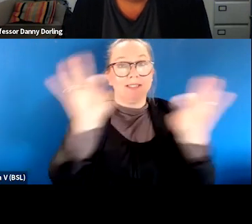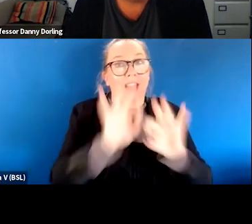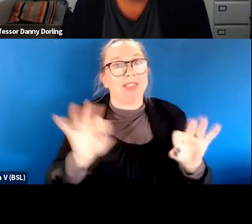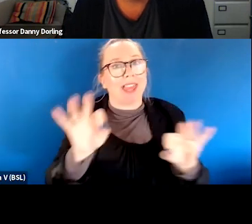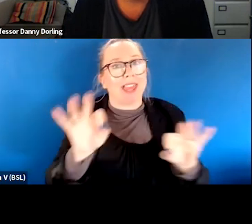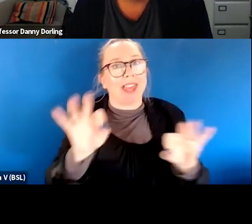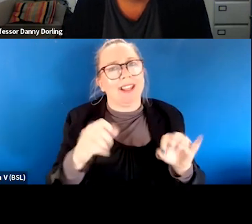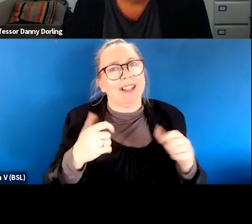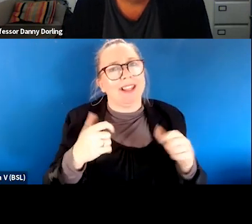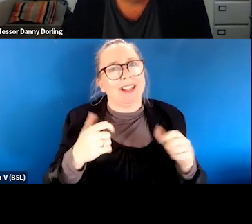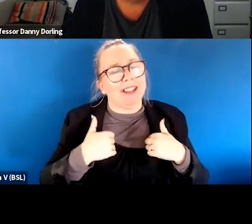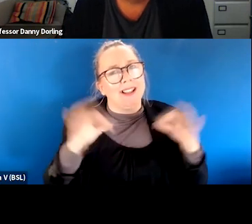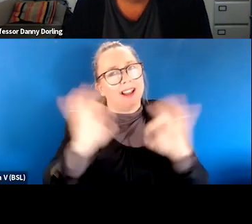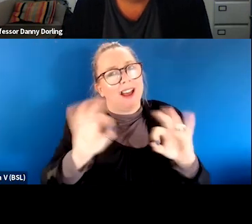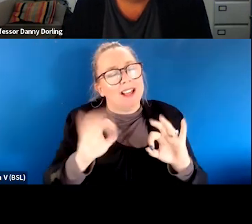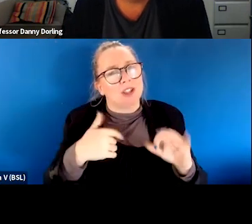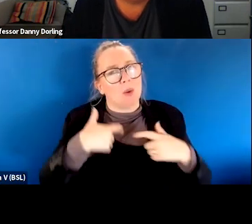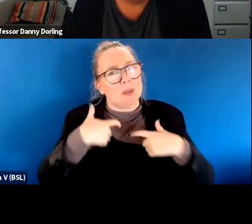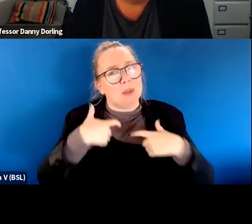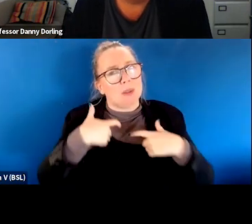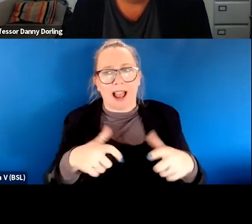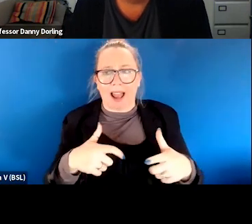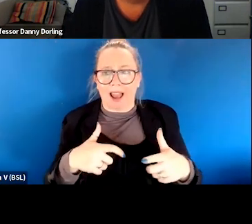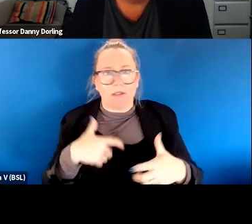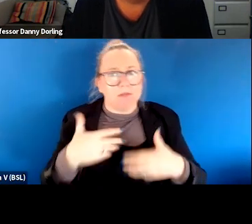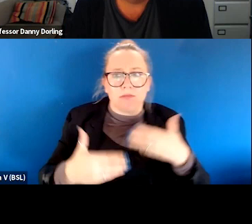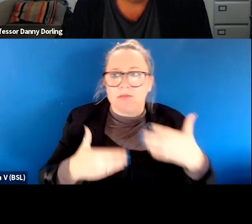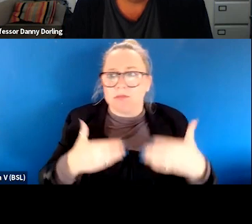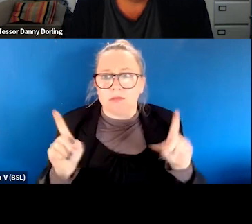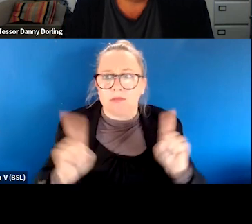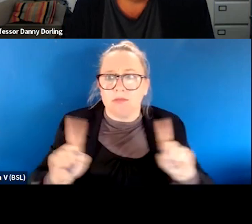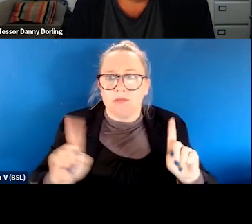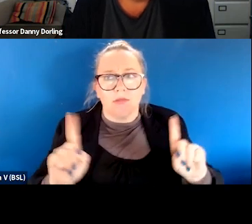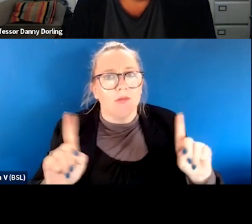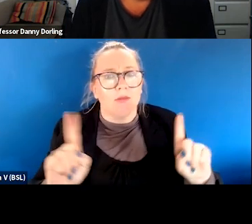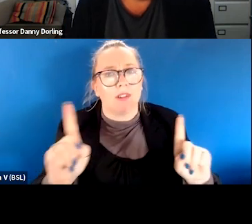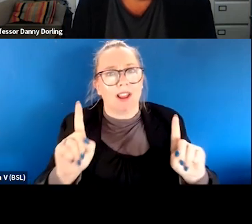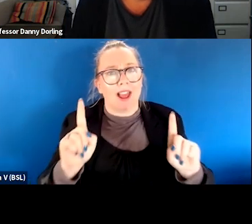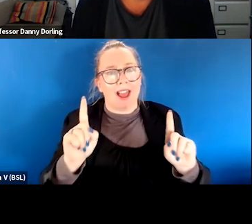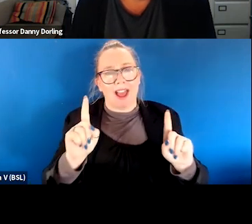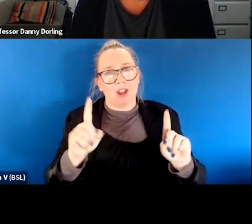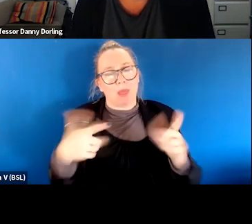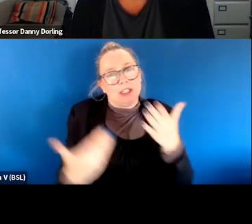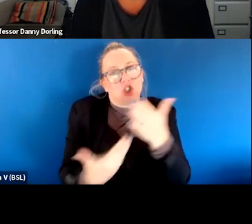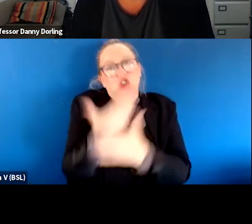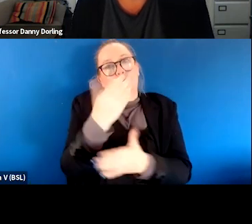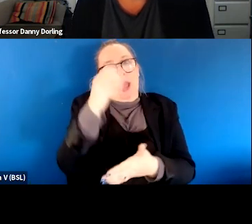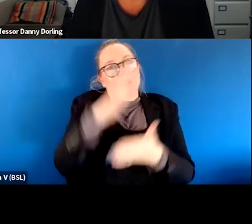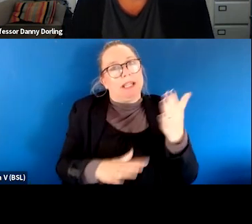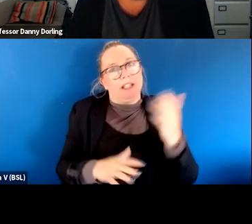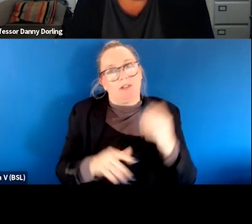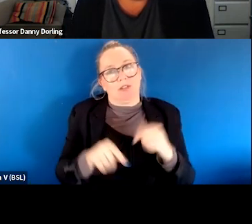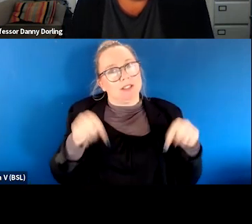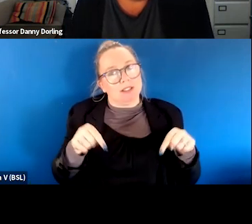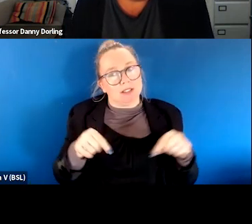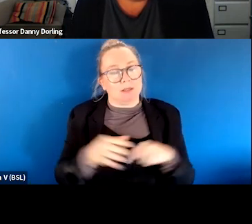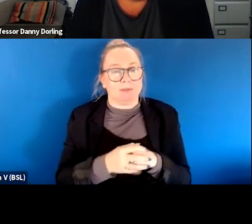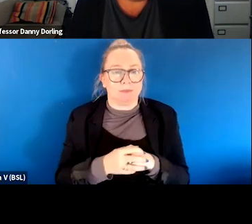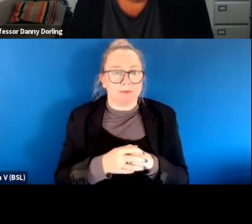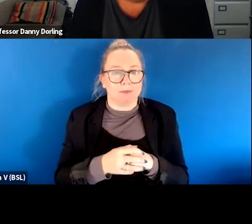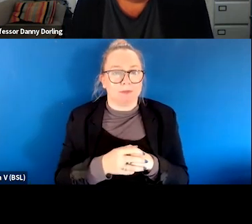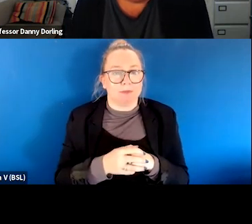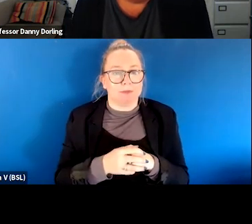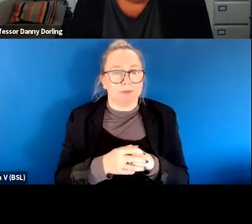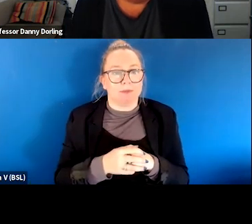we haven't in modern times experienced this before. If we have had the introduction of a